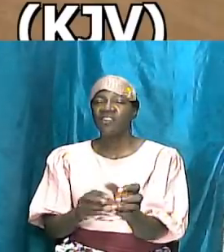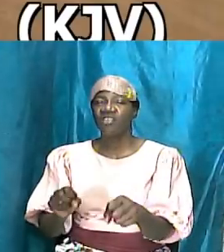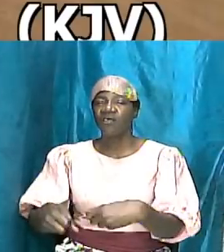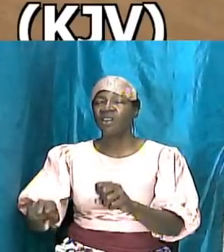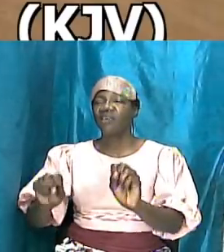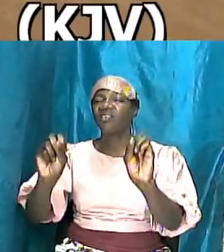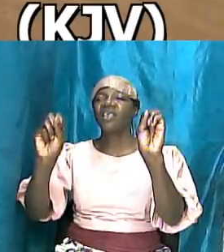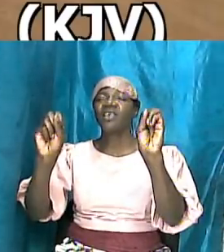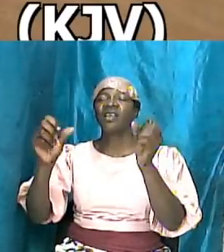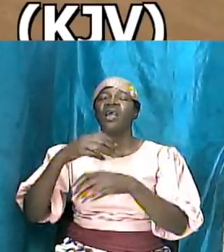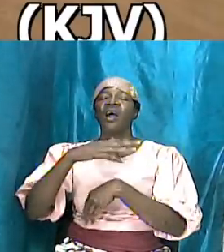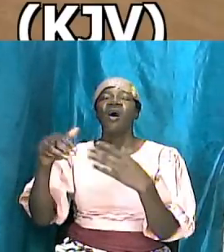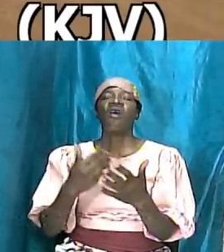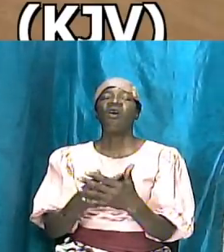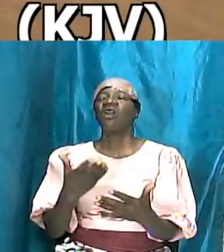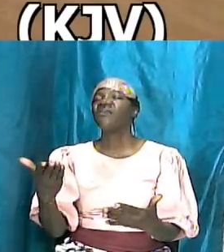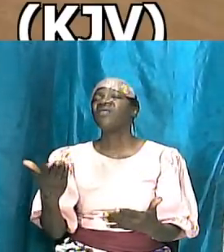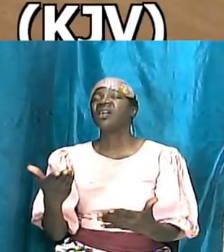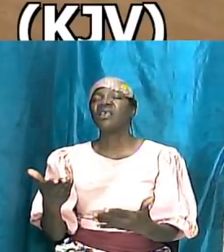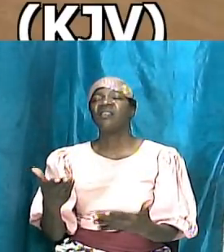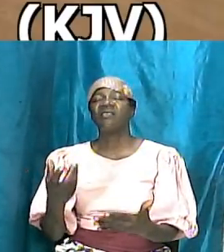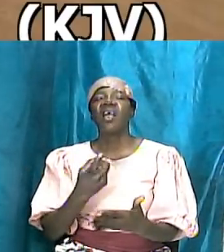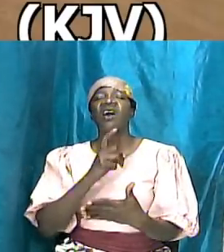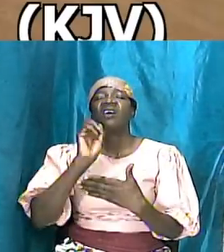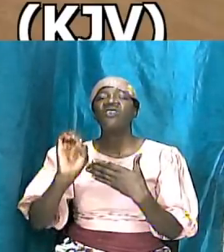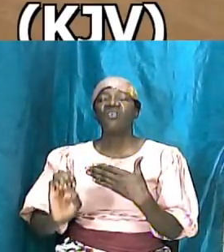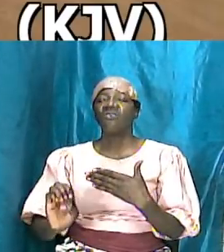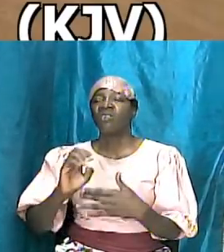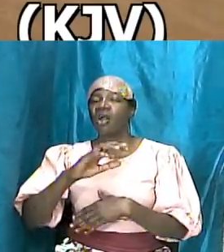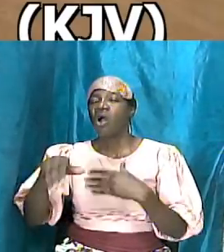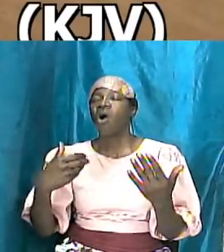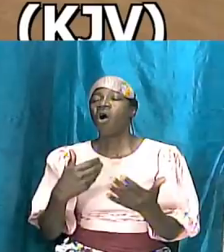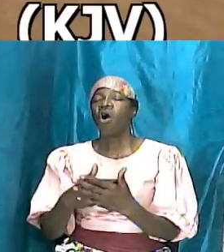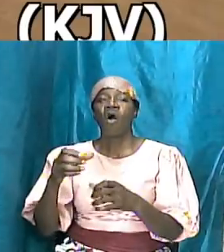and all of this was done, all